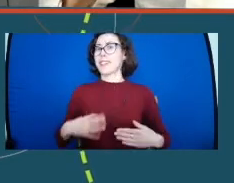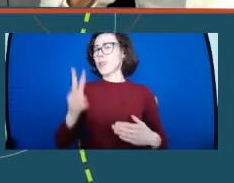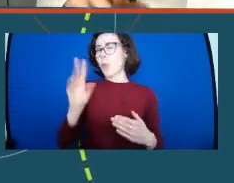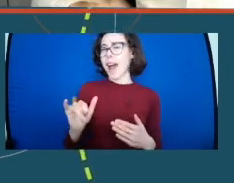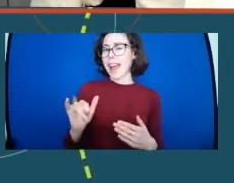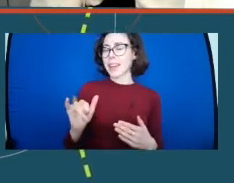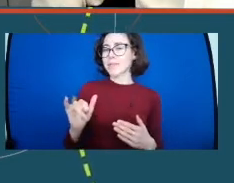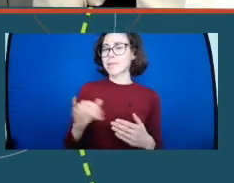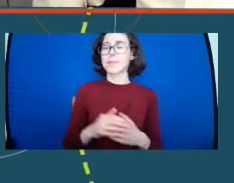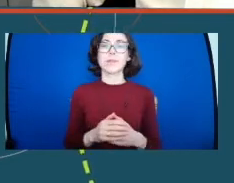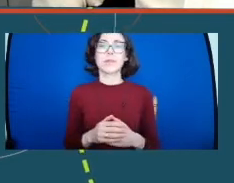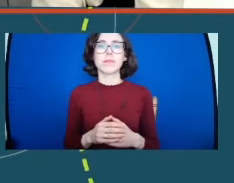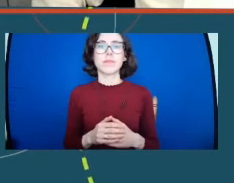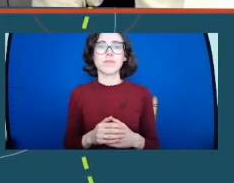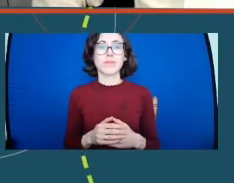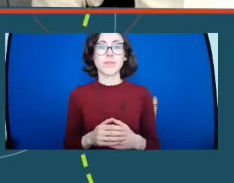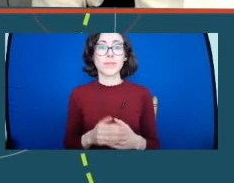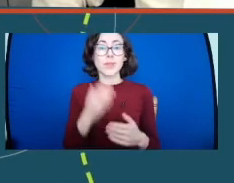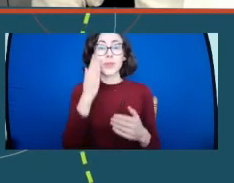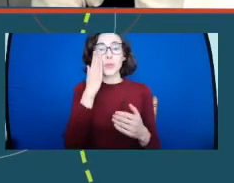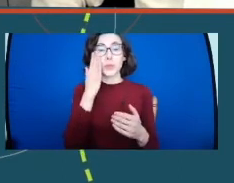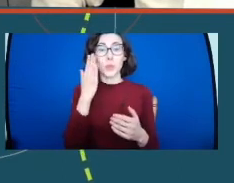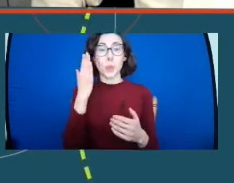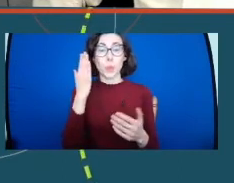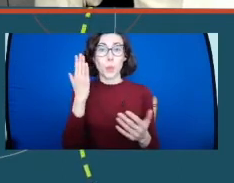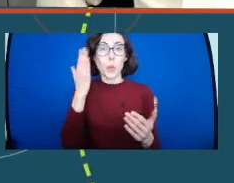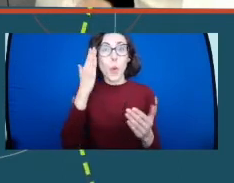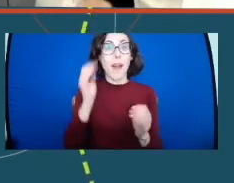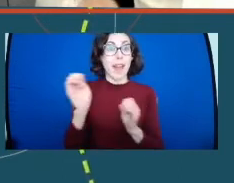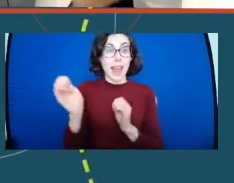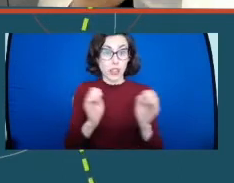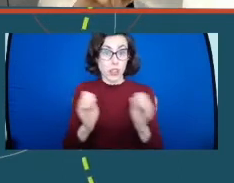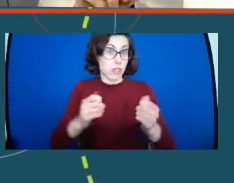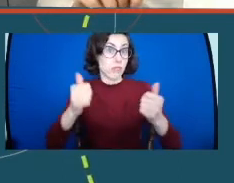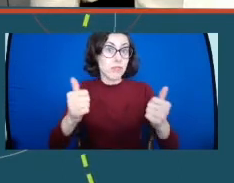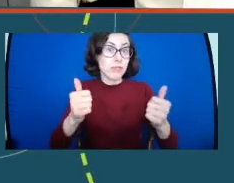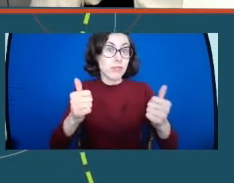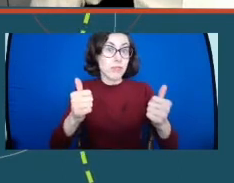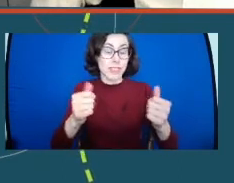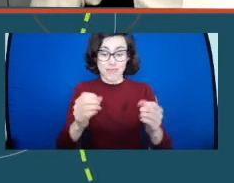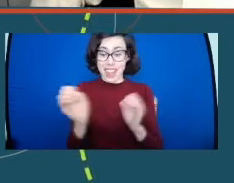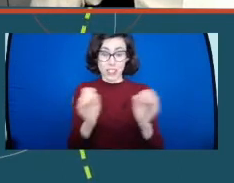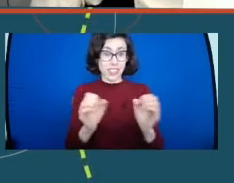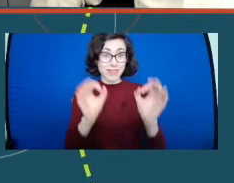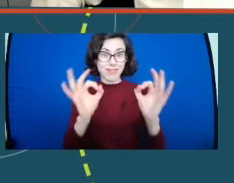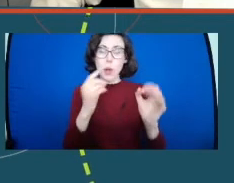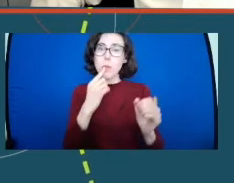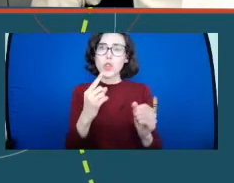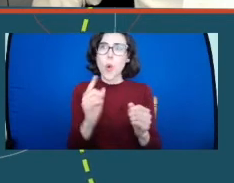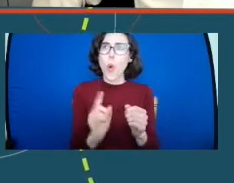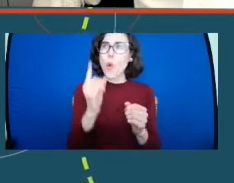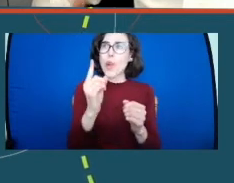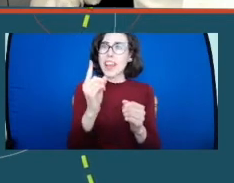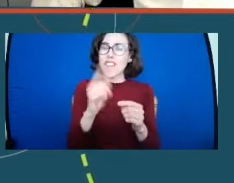as much as we can possibly do with exercise, it only covers a very, very small percentage of the day